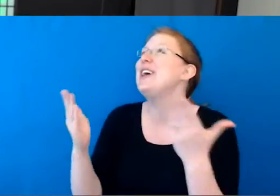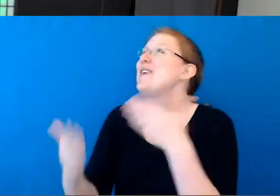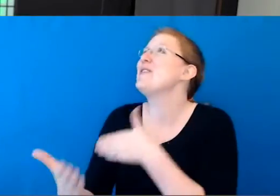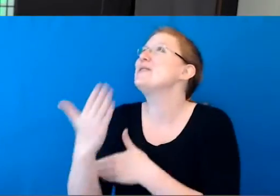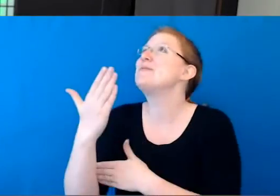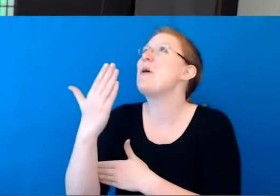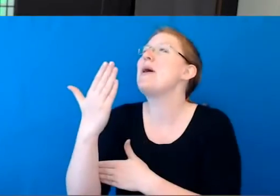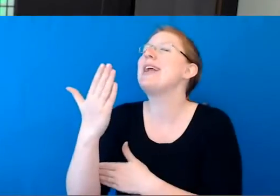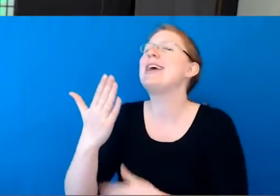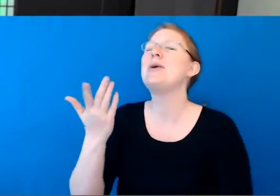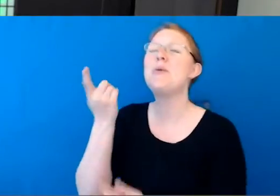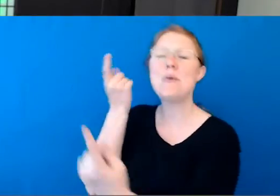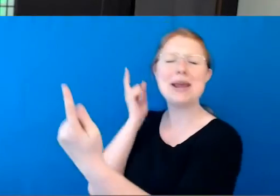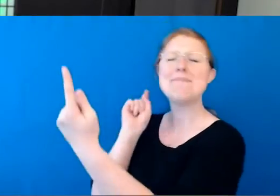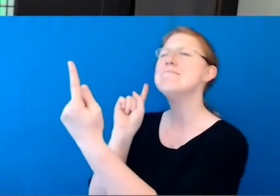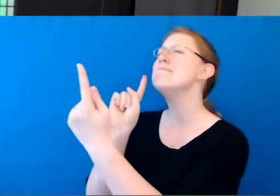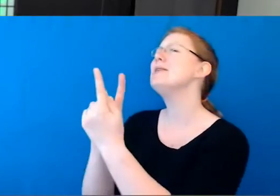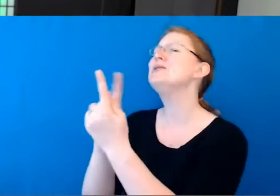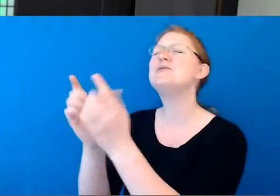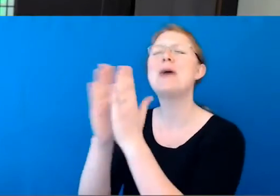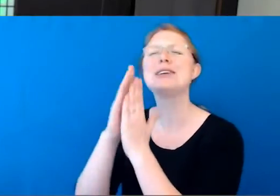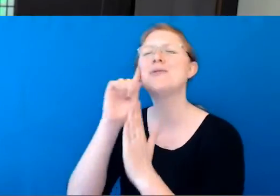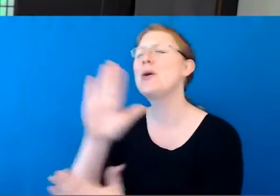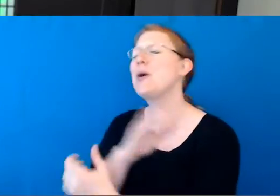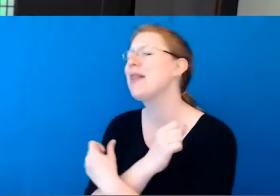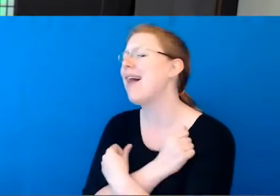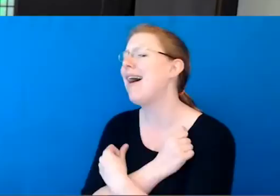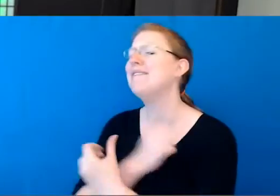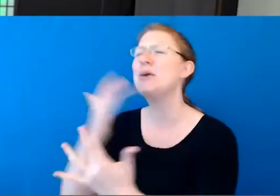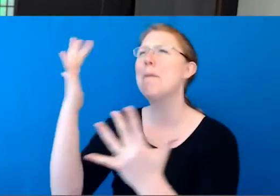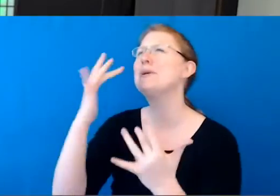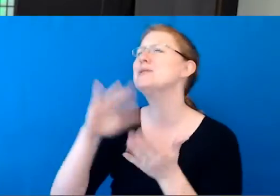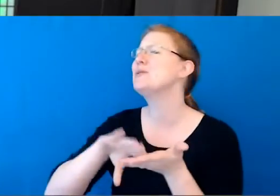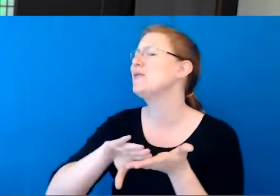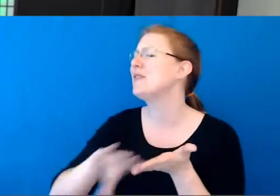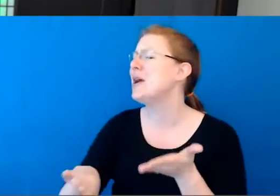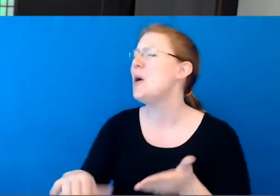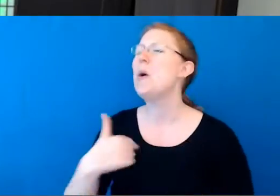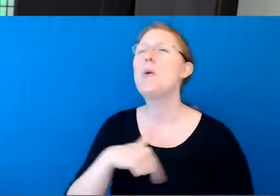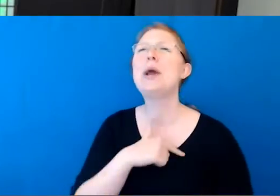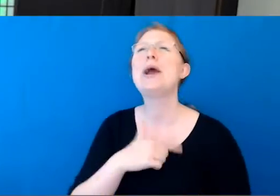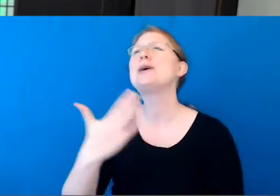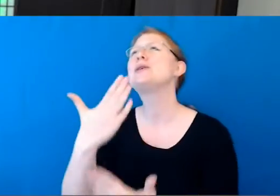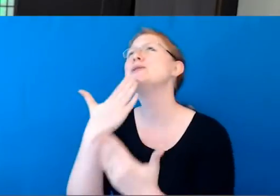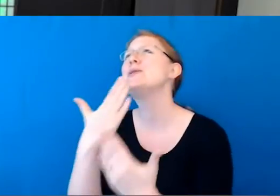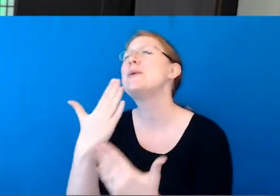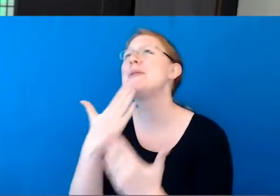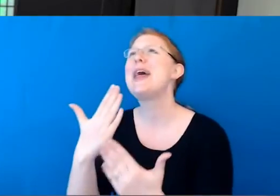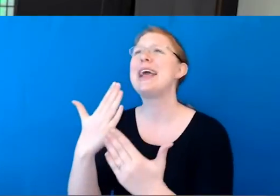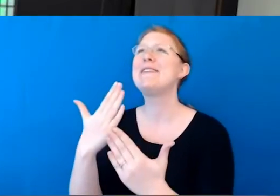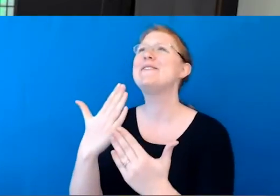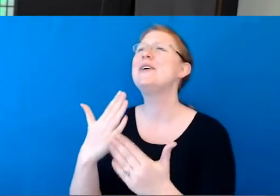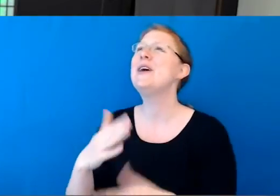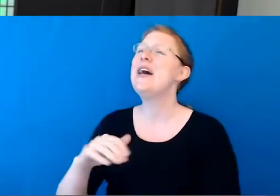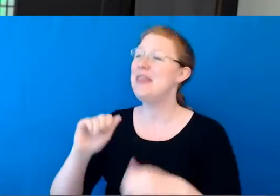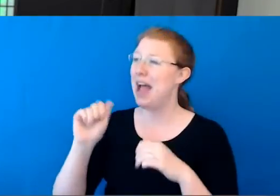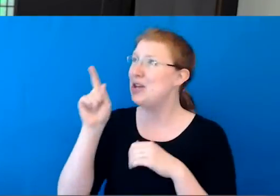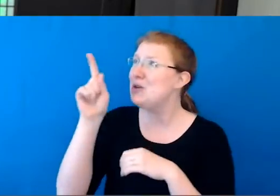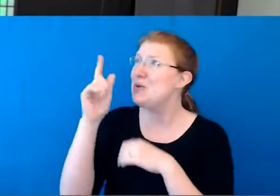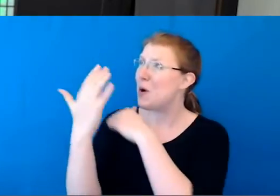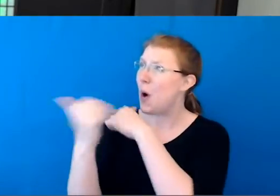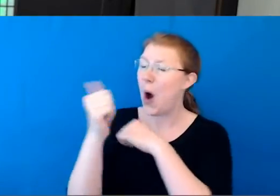ourselves upon your grace and your mercy. God, we are so thankful that you have called us together as your children, that we